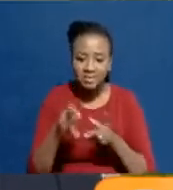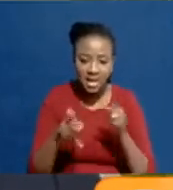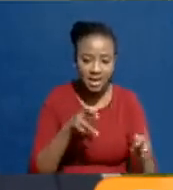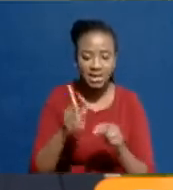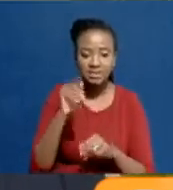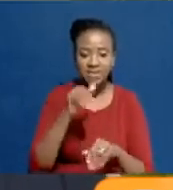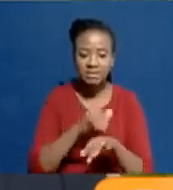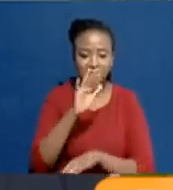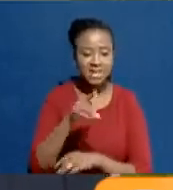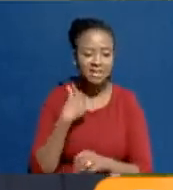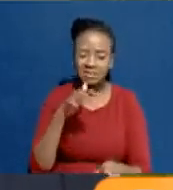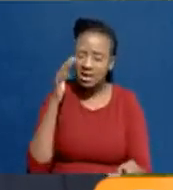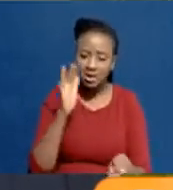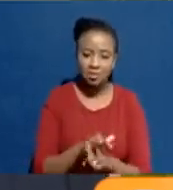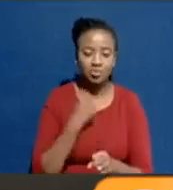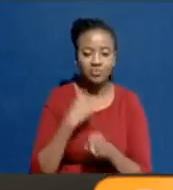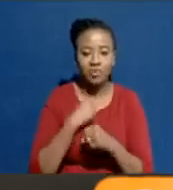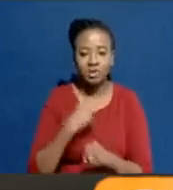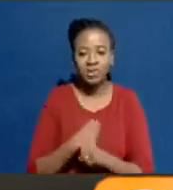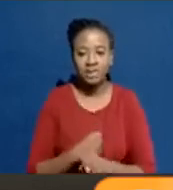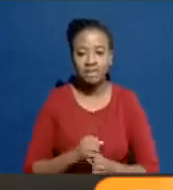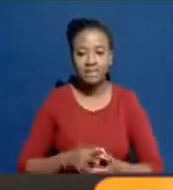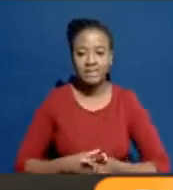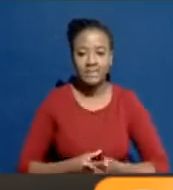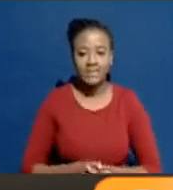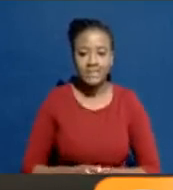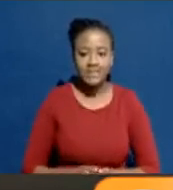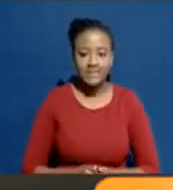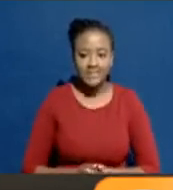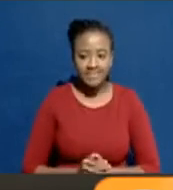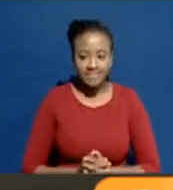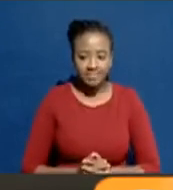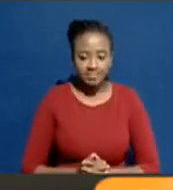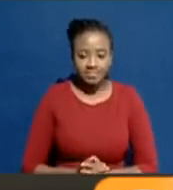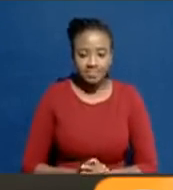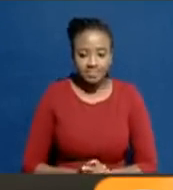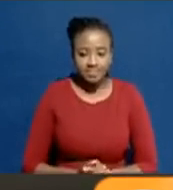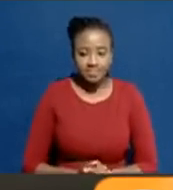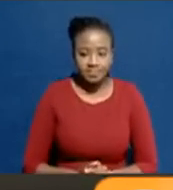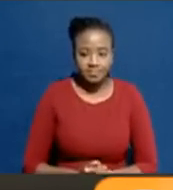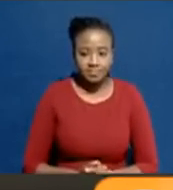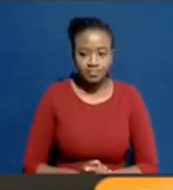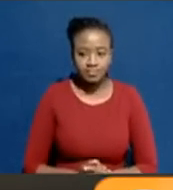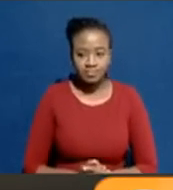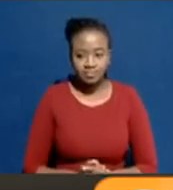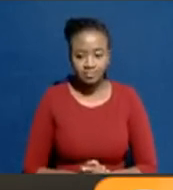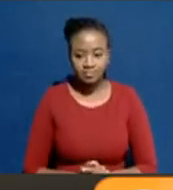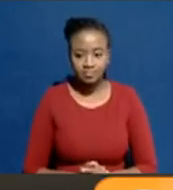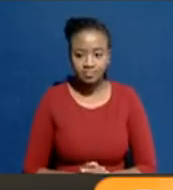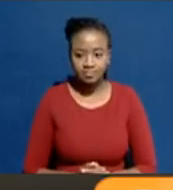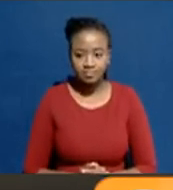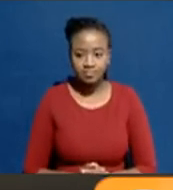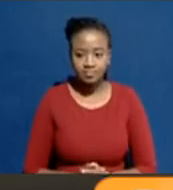make changes. It's a lot of work. See, when he Bobby was the bishop and the judges, in fact, I blow my talking to